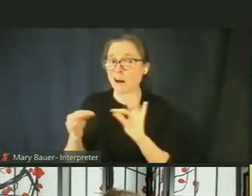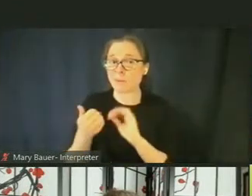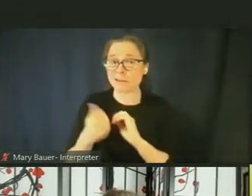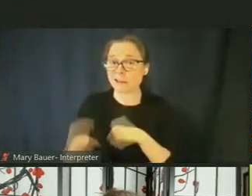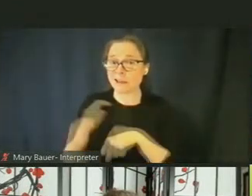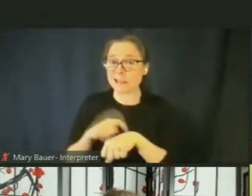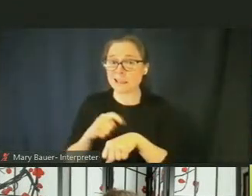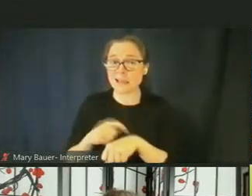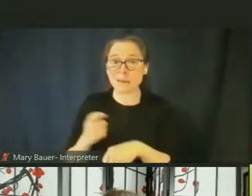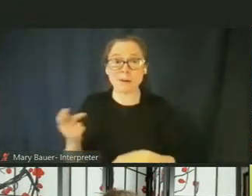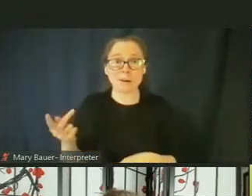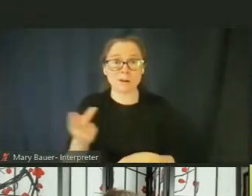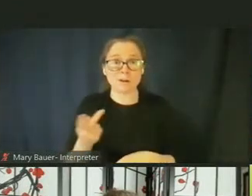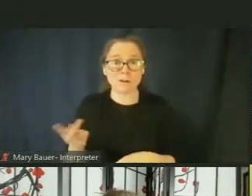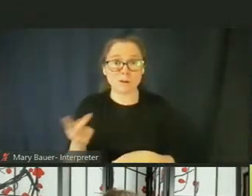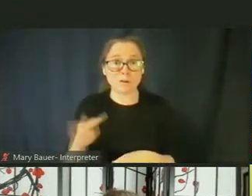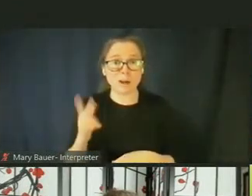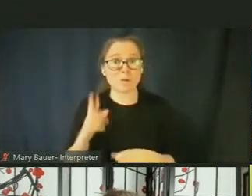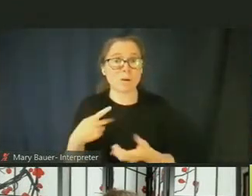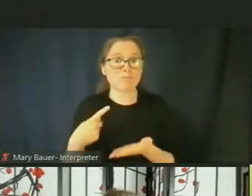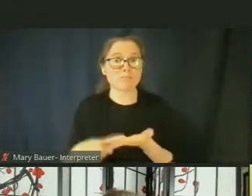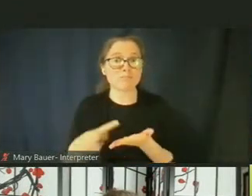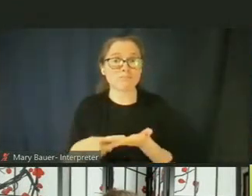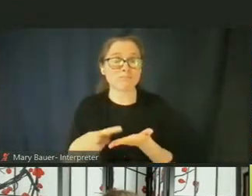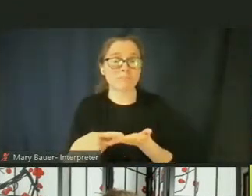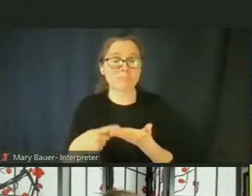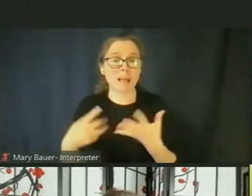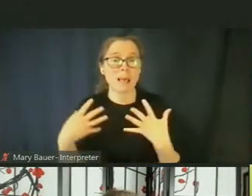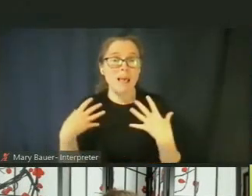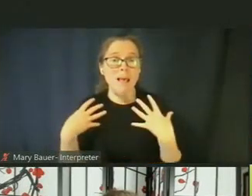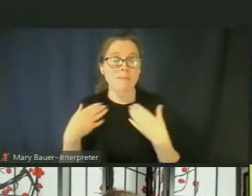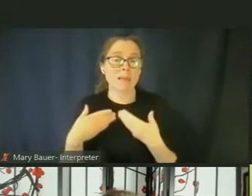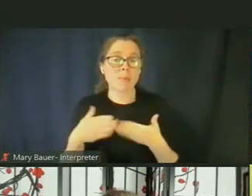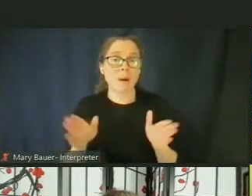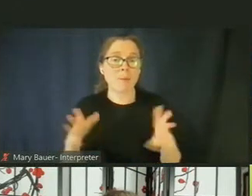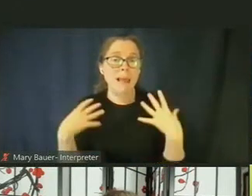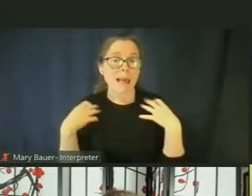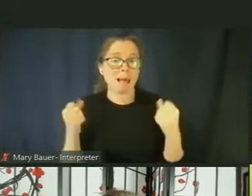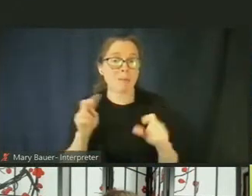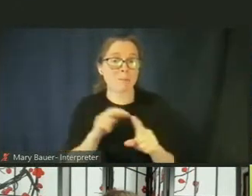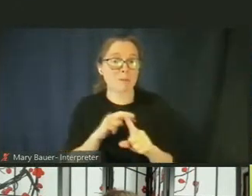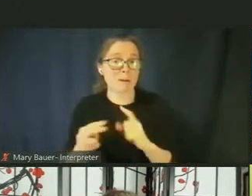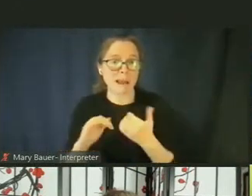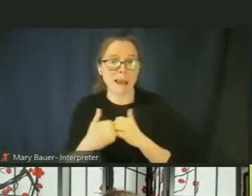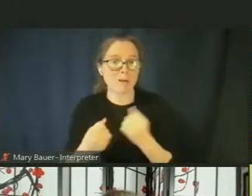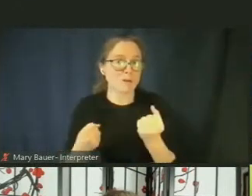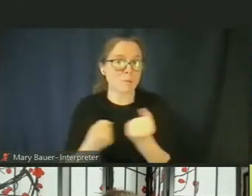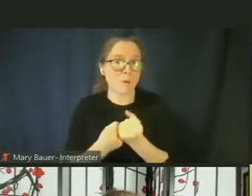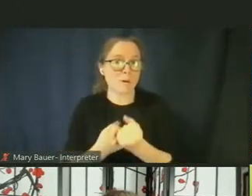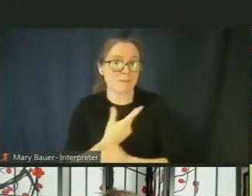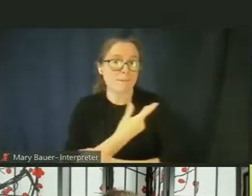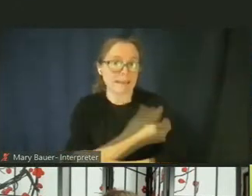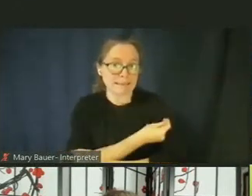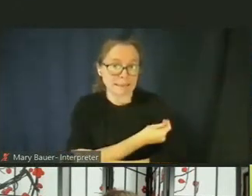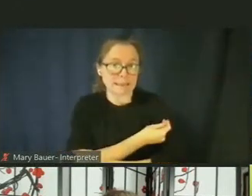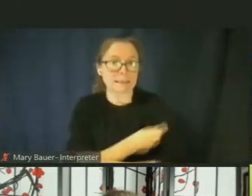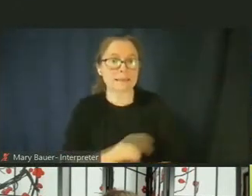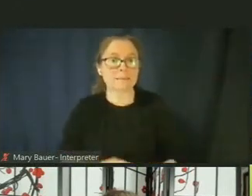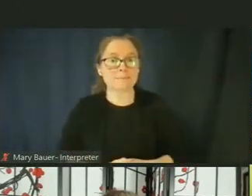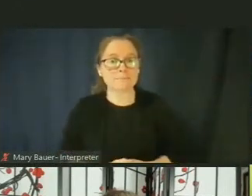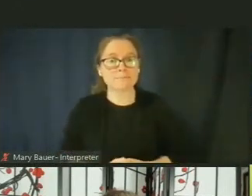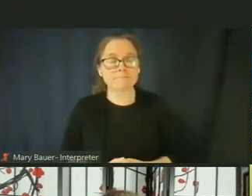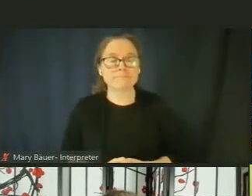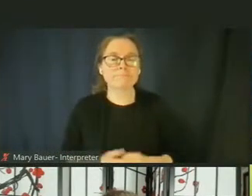little bit about what we're doing from the public health perspective in terms of supporting vaccine activities. And I'm going to give just a little bit